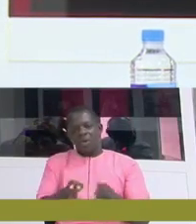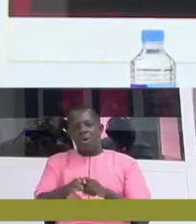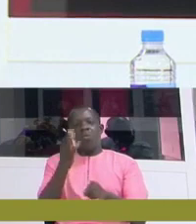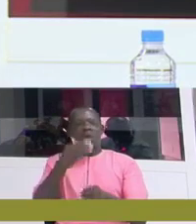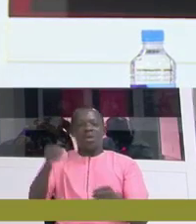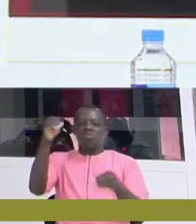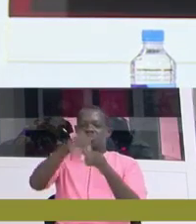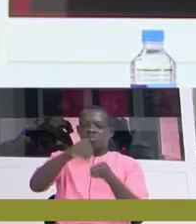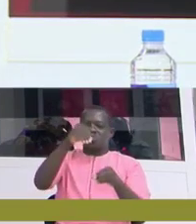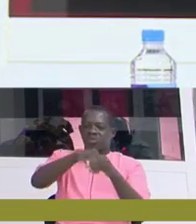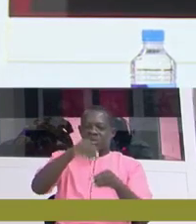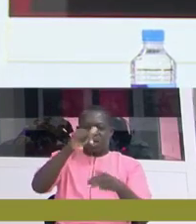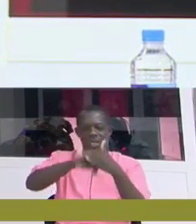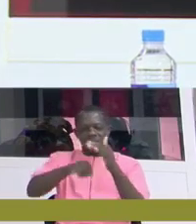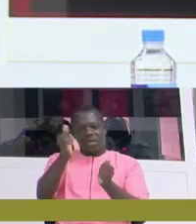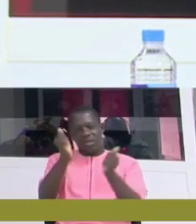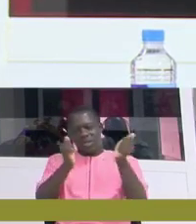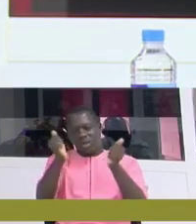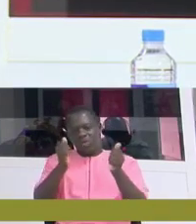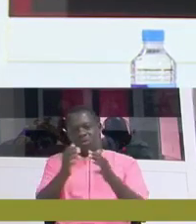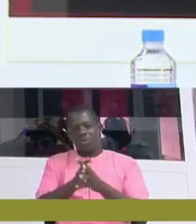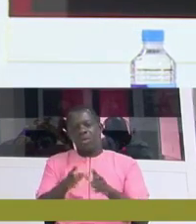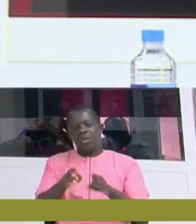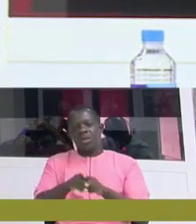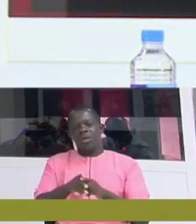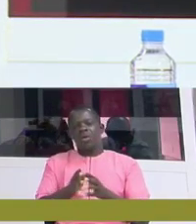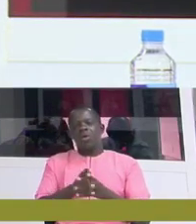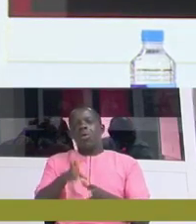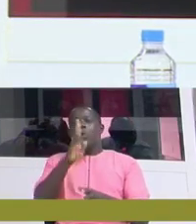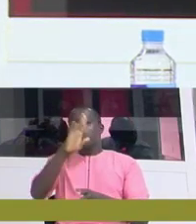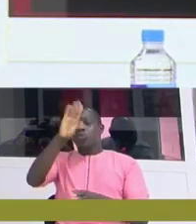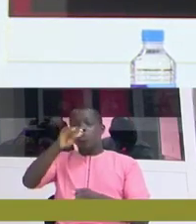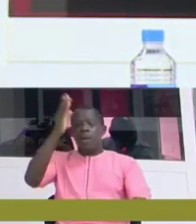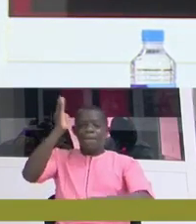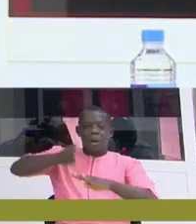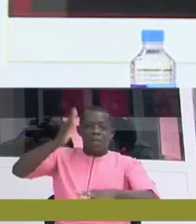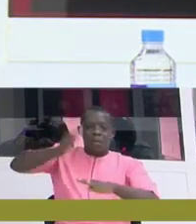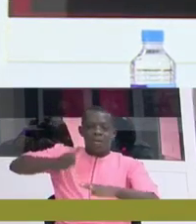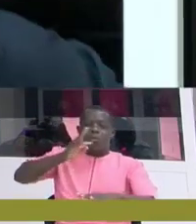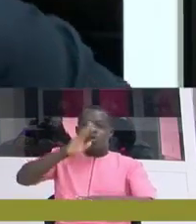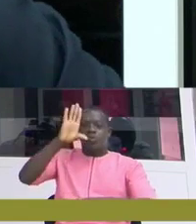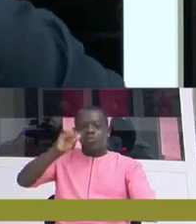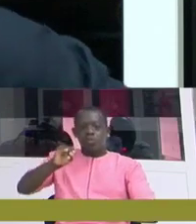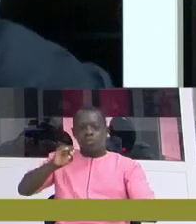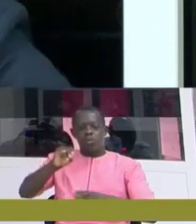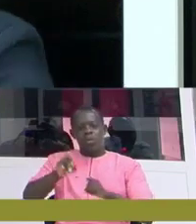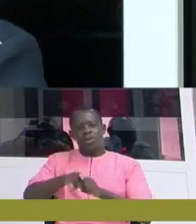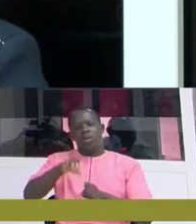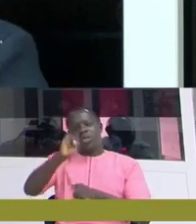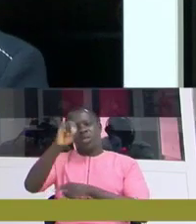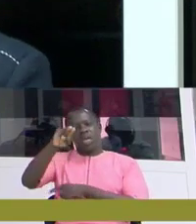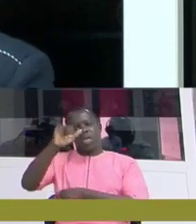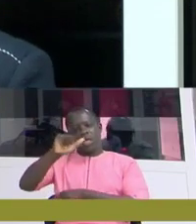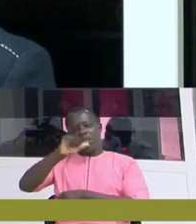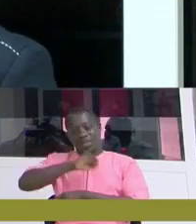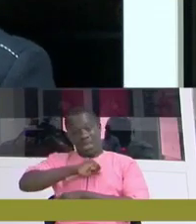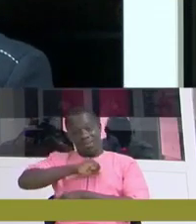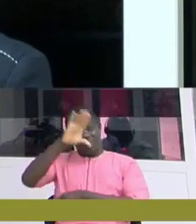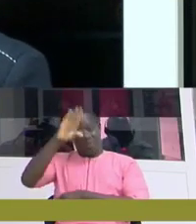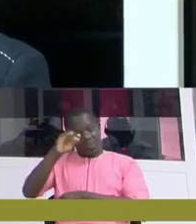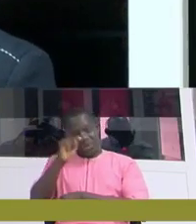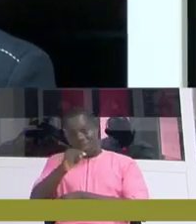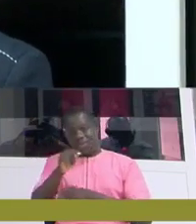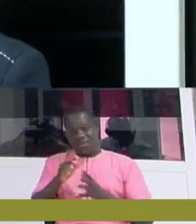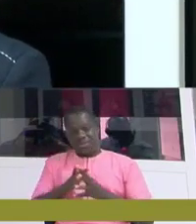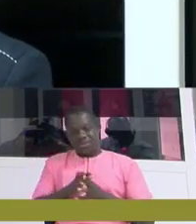bulakono. When they put him inside. Sana ekara domuta. Who did the chopping? Jumale yo sepuro ke. Sana. Sana. Sana manjang. Sana manjang.